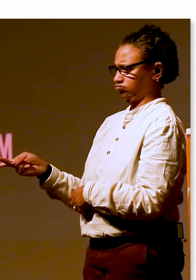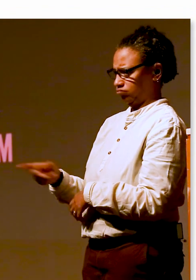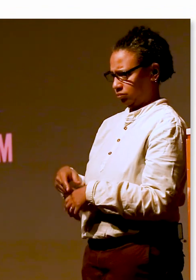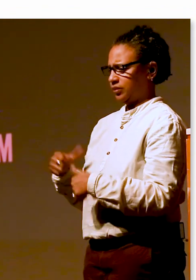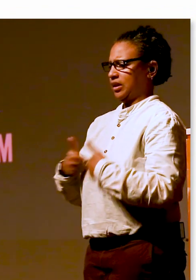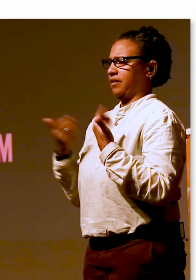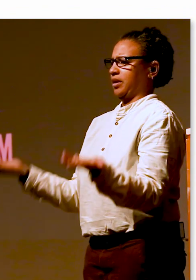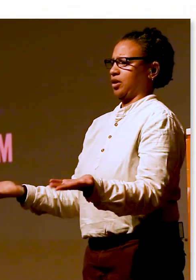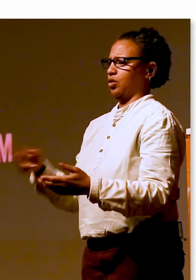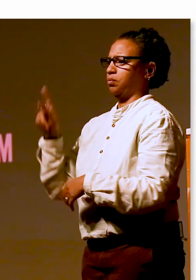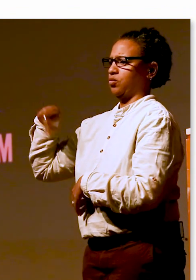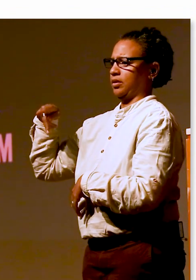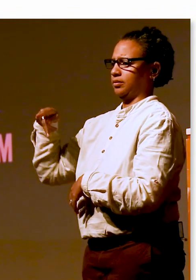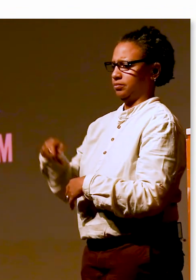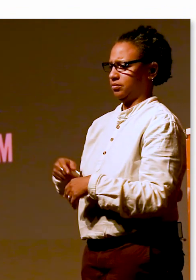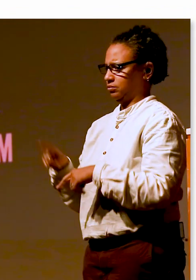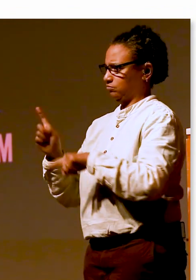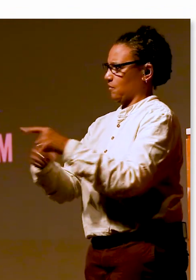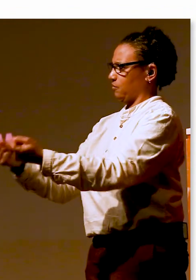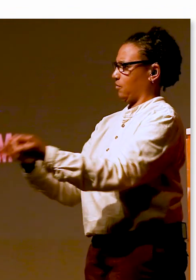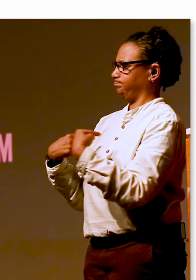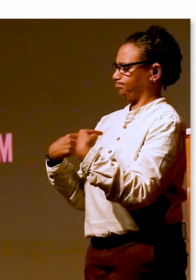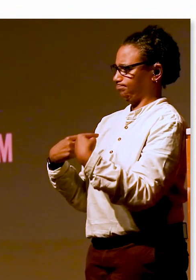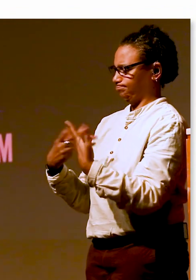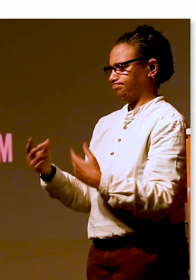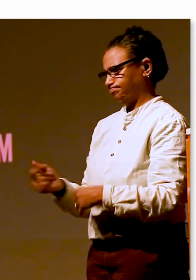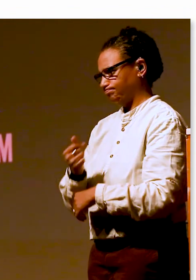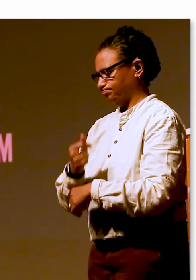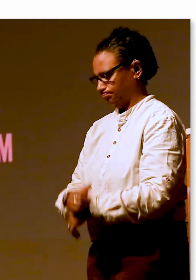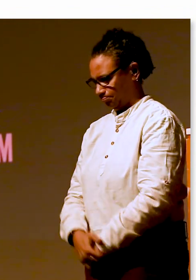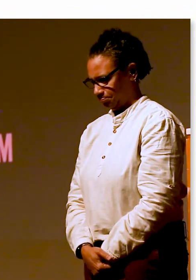in Portland but could not join us this evening.